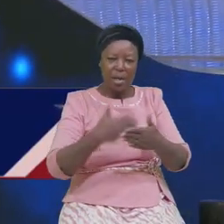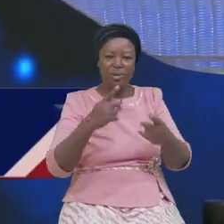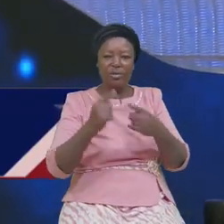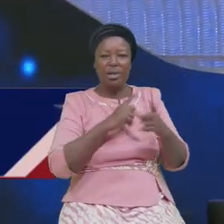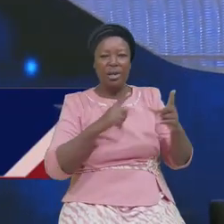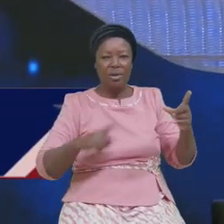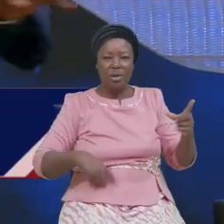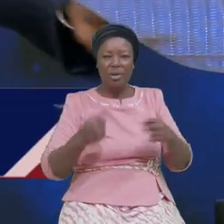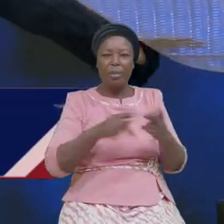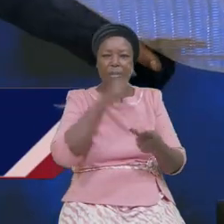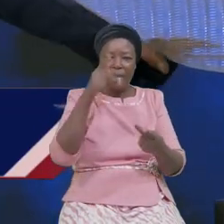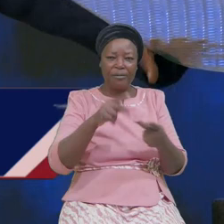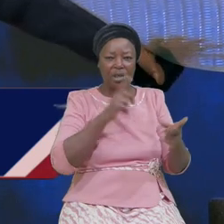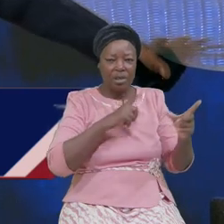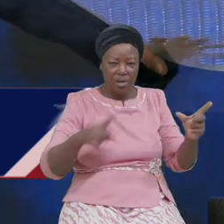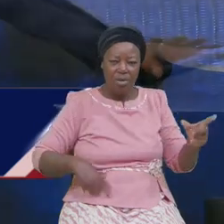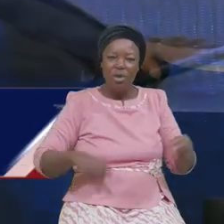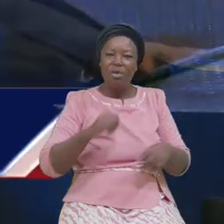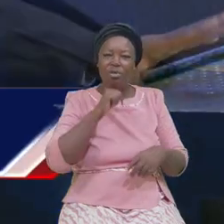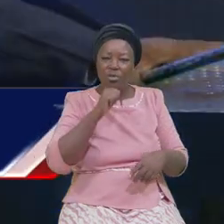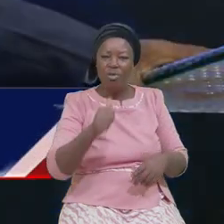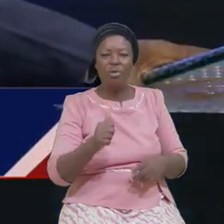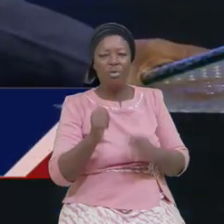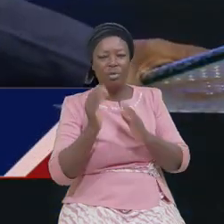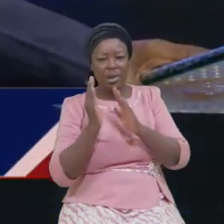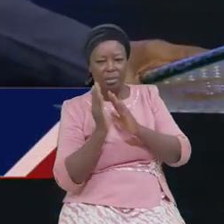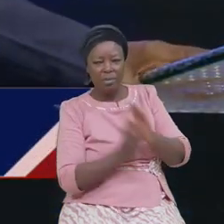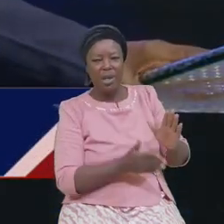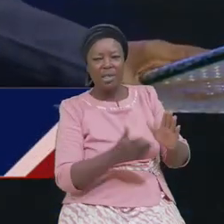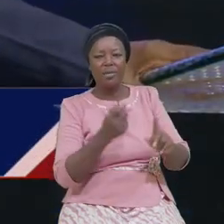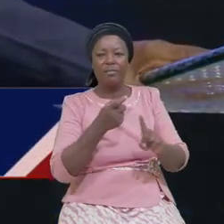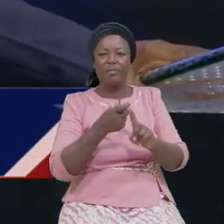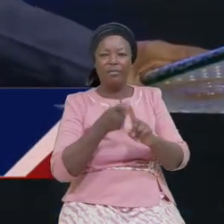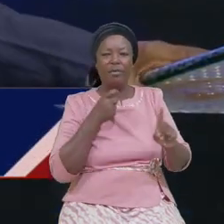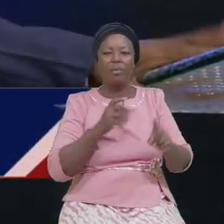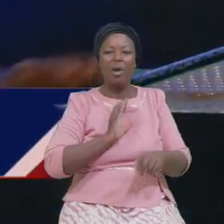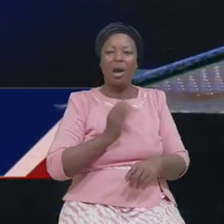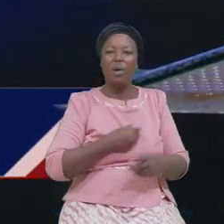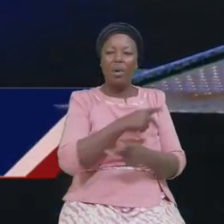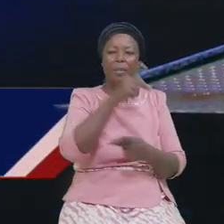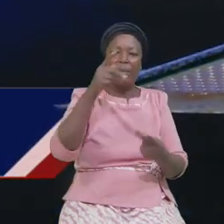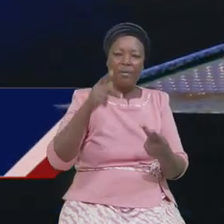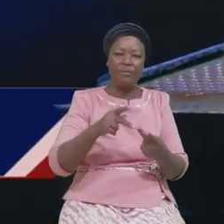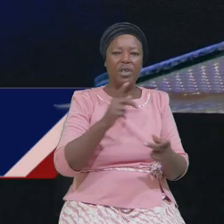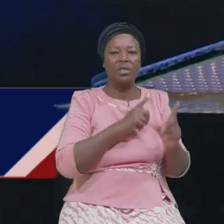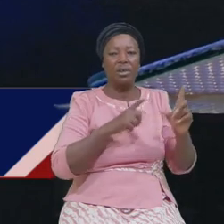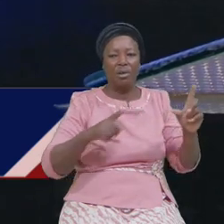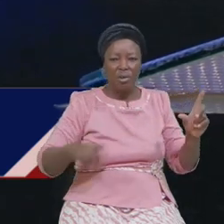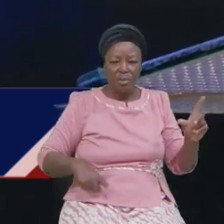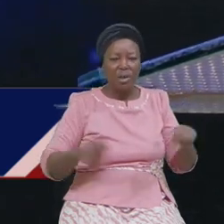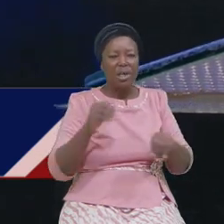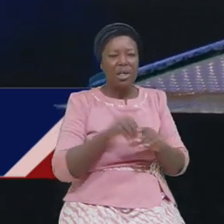the perfect Lord, not departing from our perfect Lord.